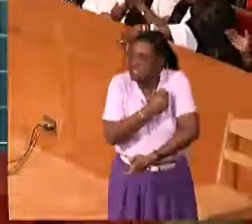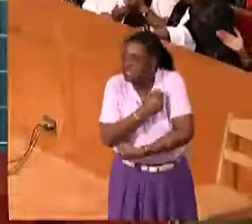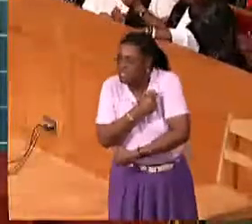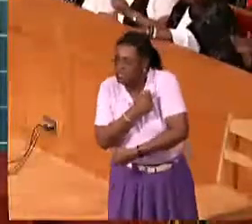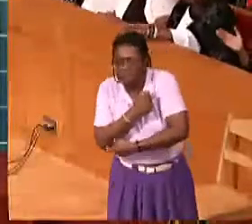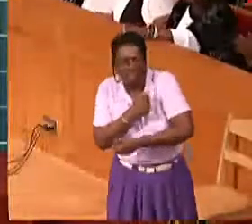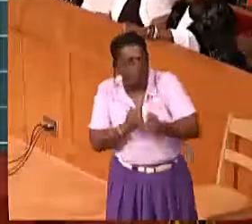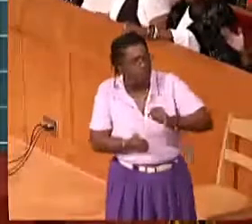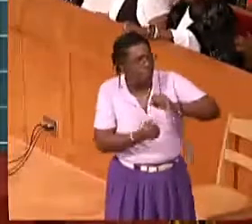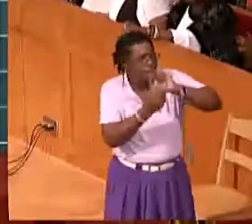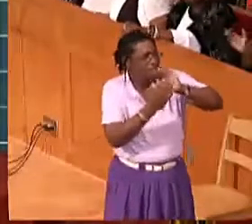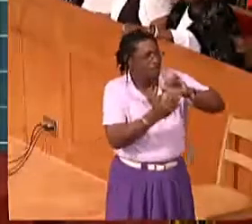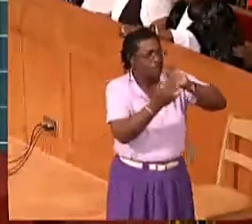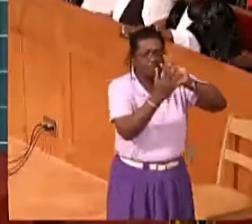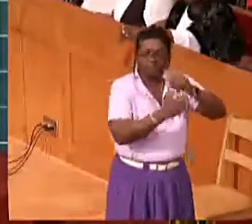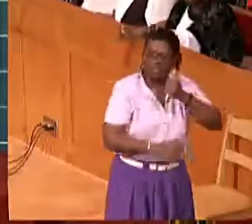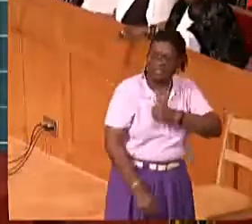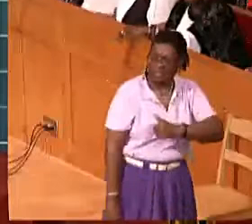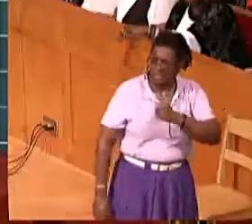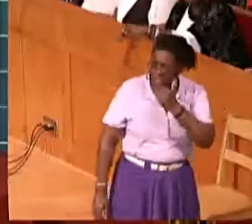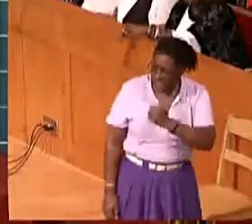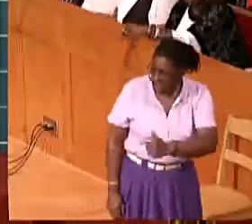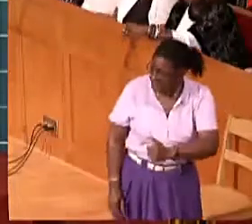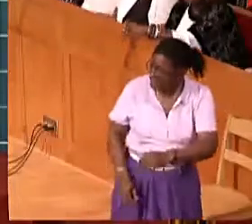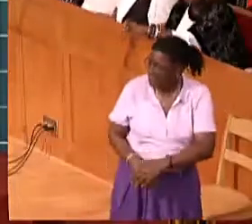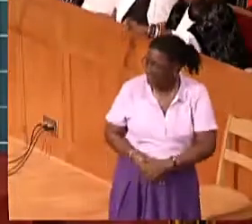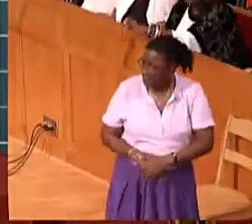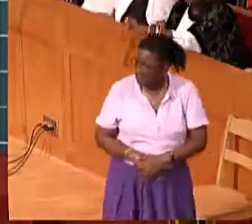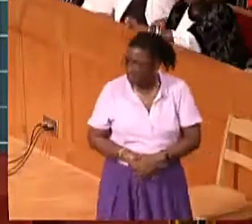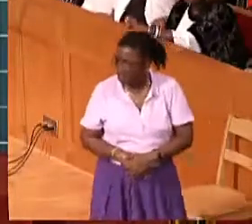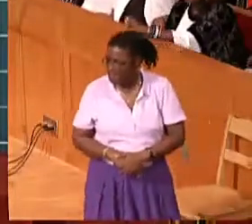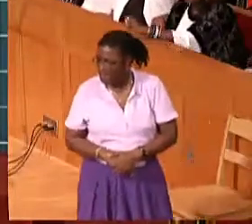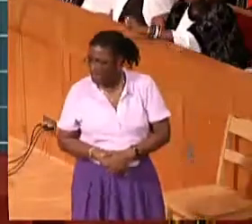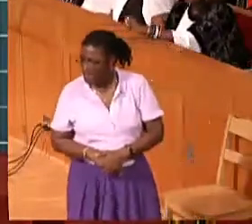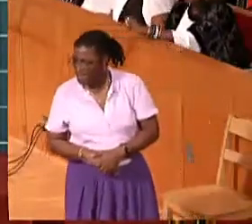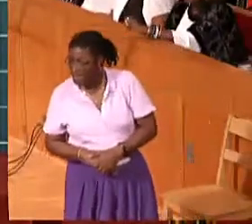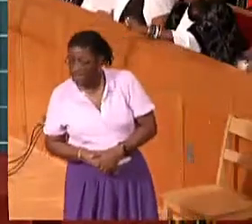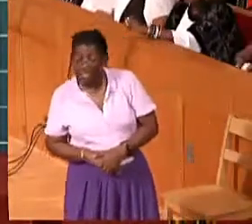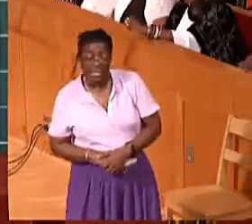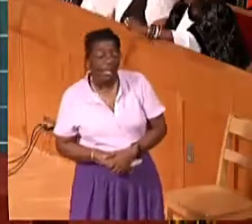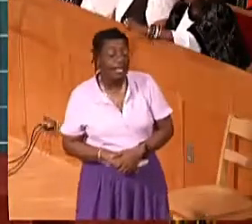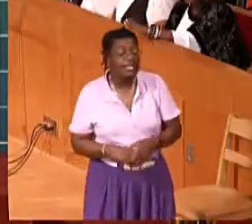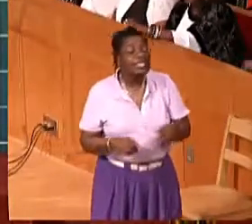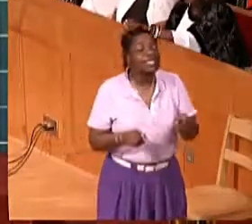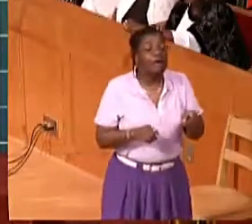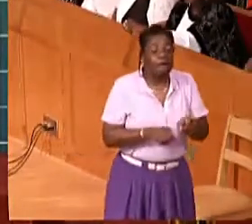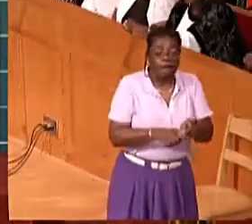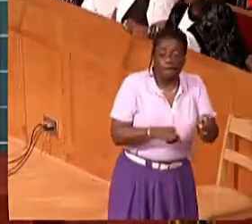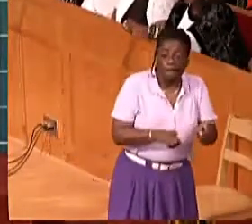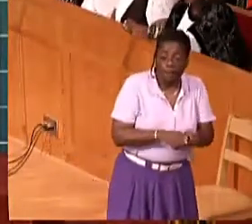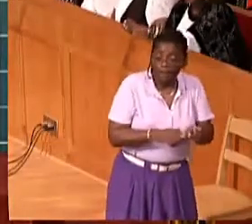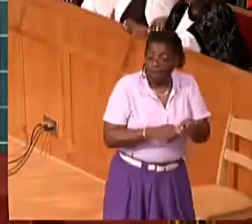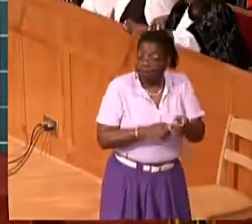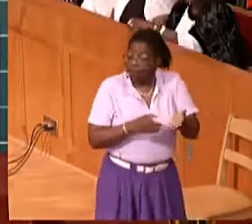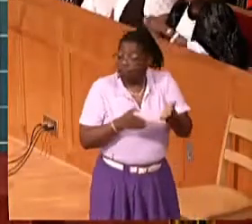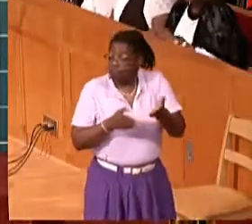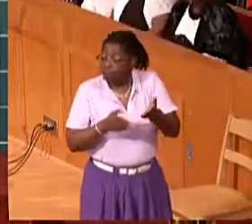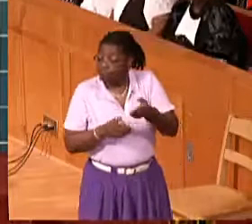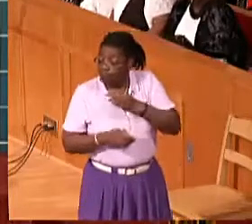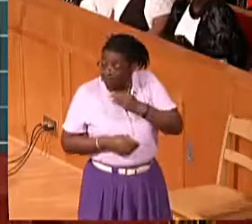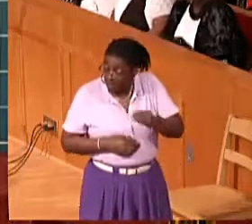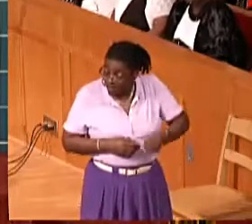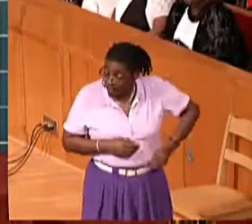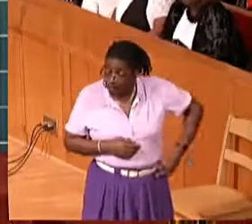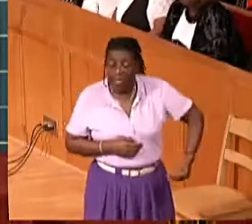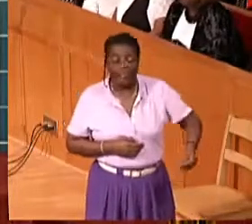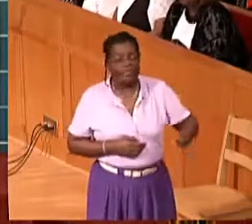Y'all leave me alone. I got to cut cross. That's just my first point. Now, not only did the master assign the talents, but then, listen,